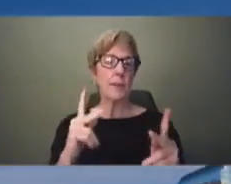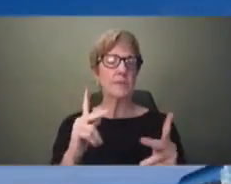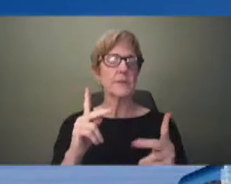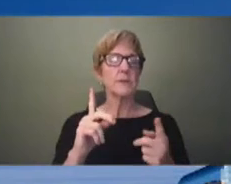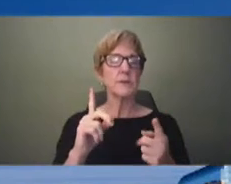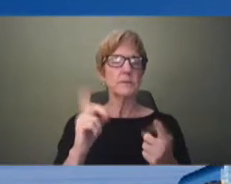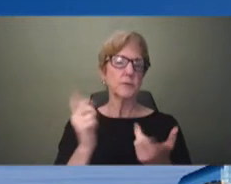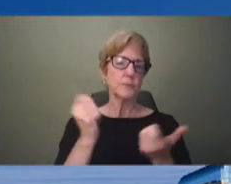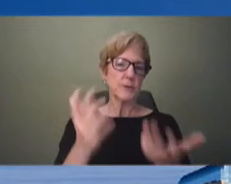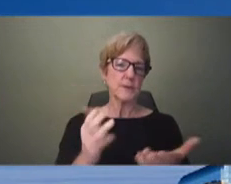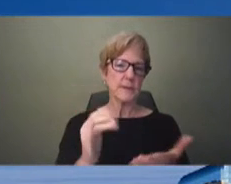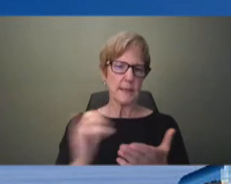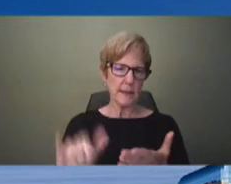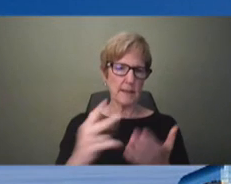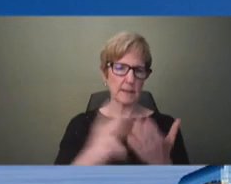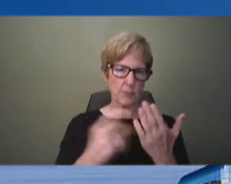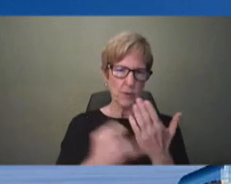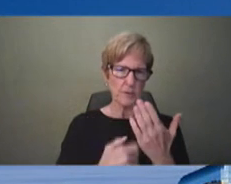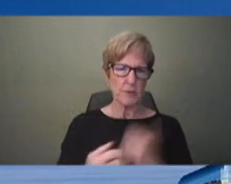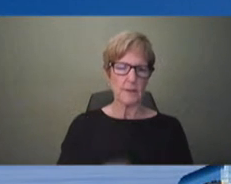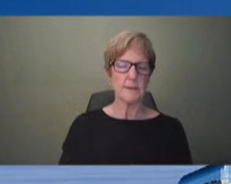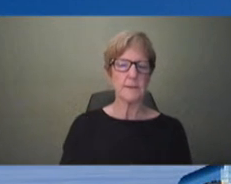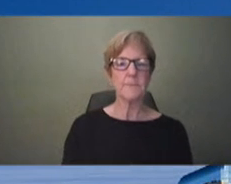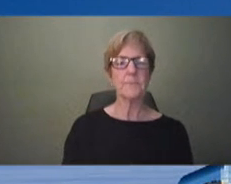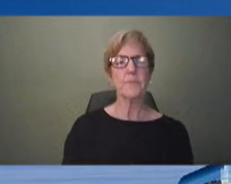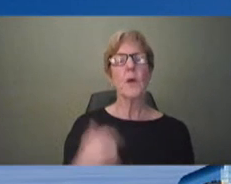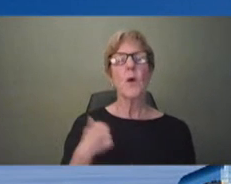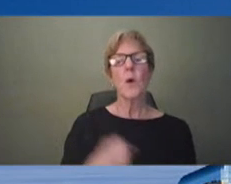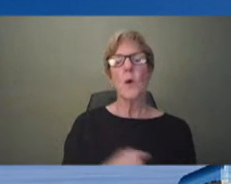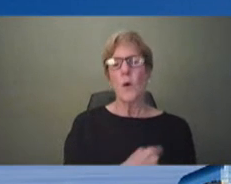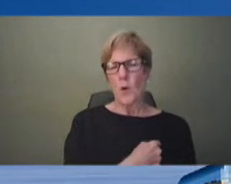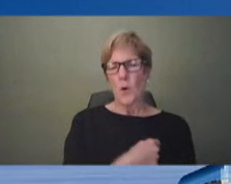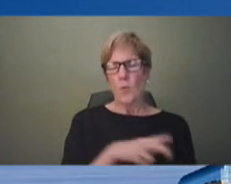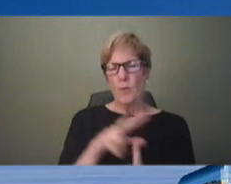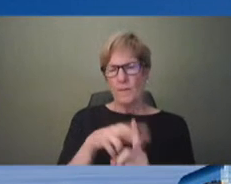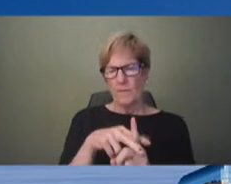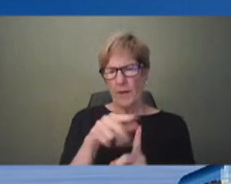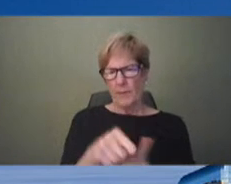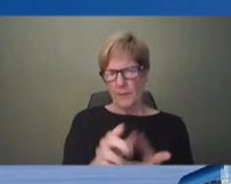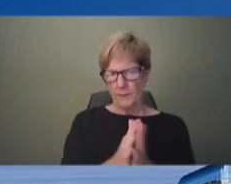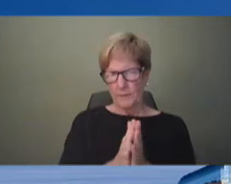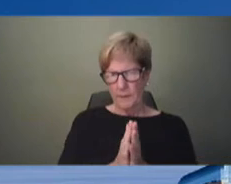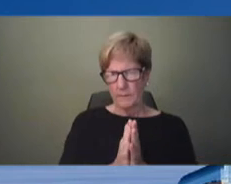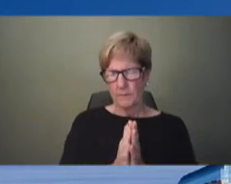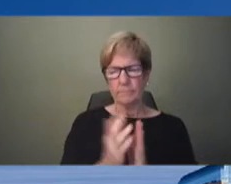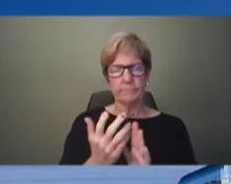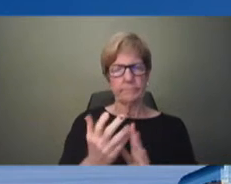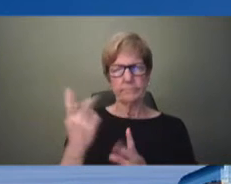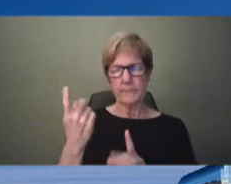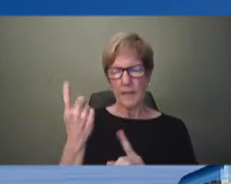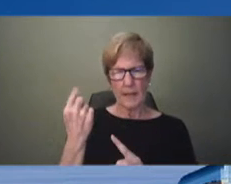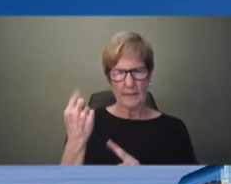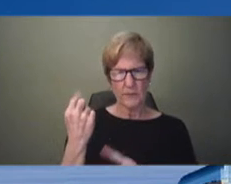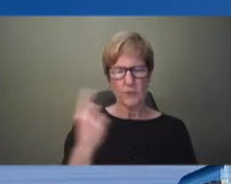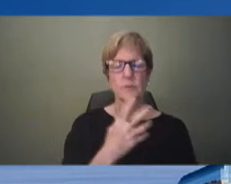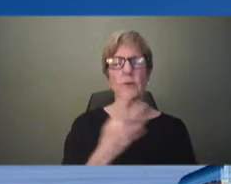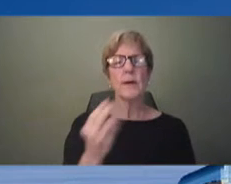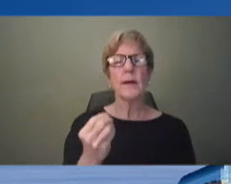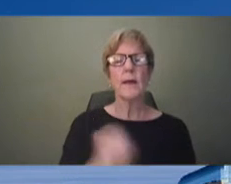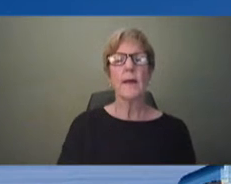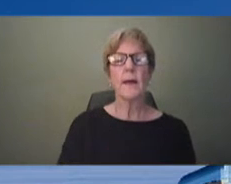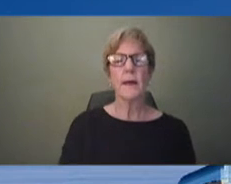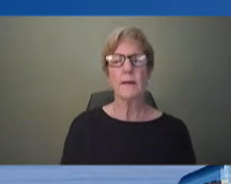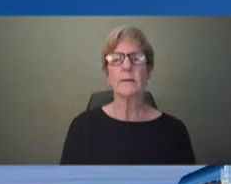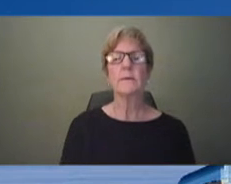you um we uh filed this petition uh sometime last year and uh we had a